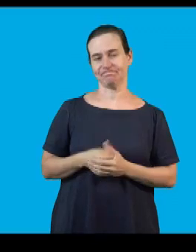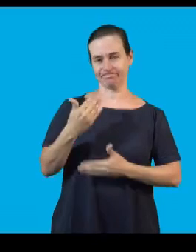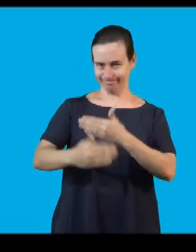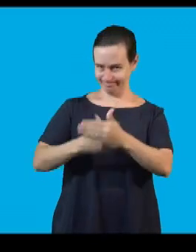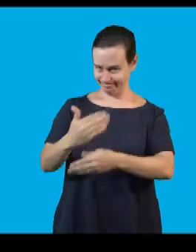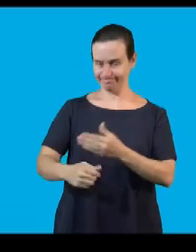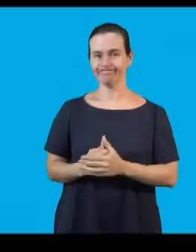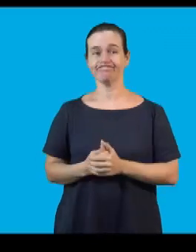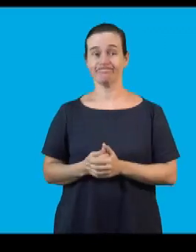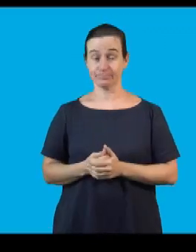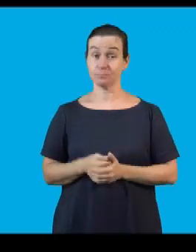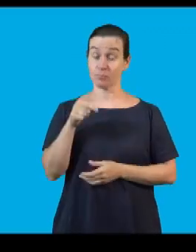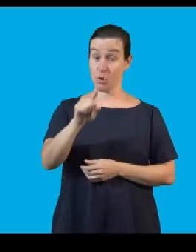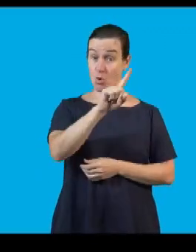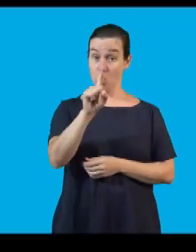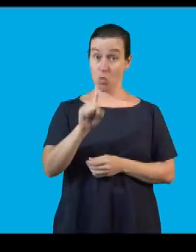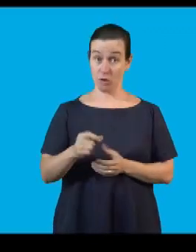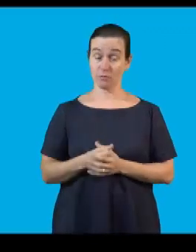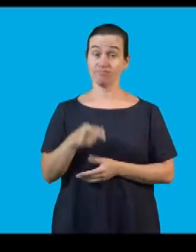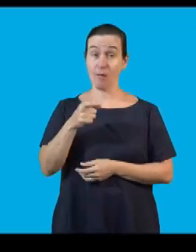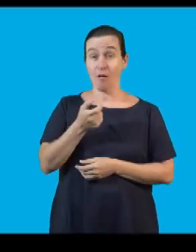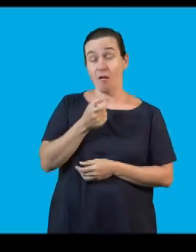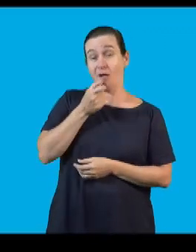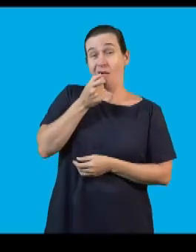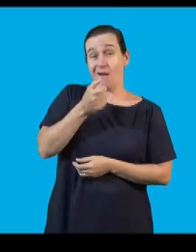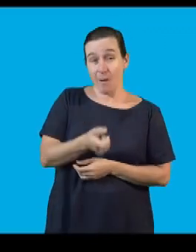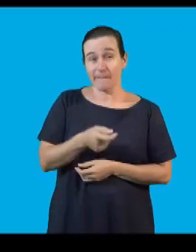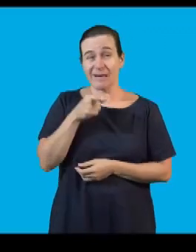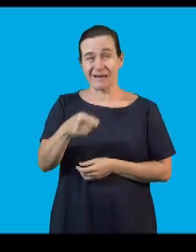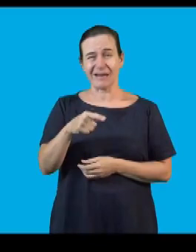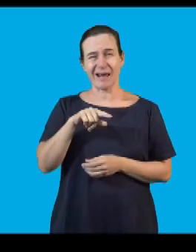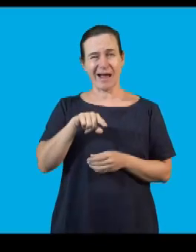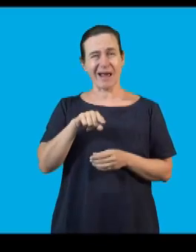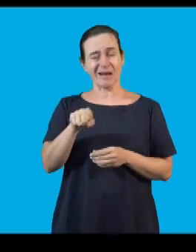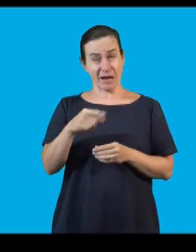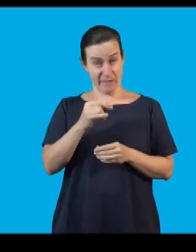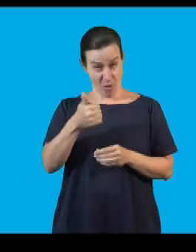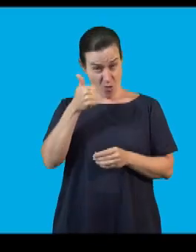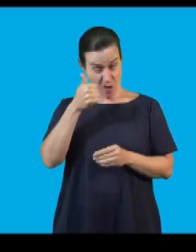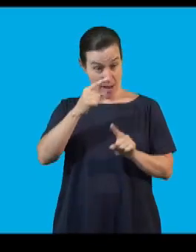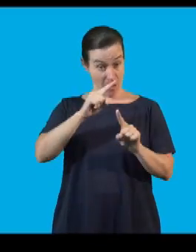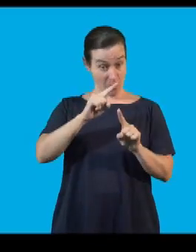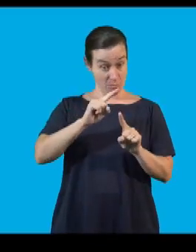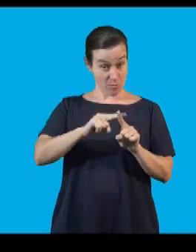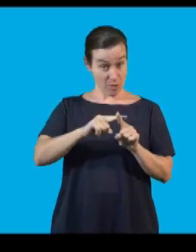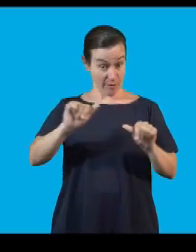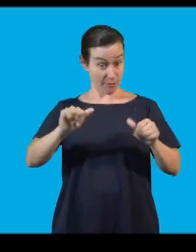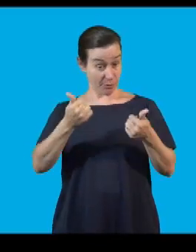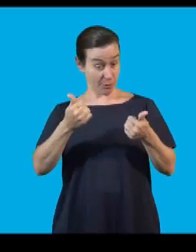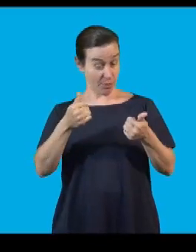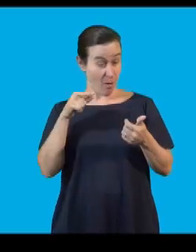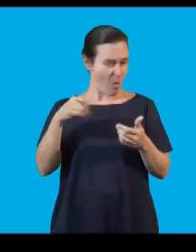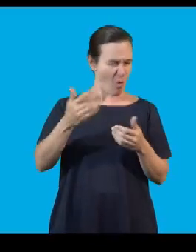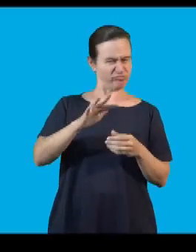Let's move on. So this question says, comment on the effect of the features in this